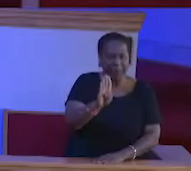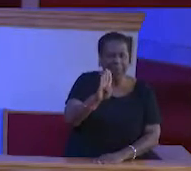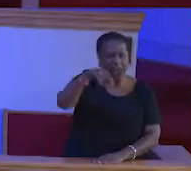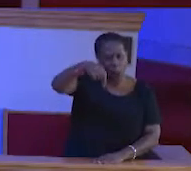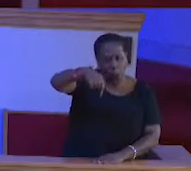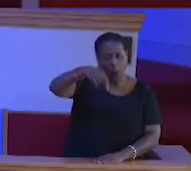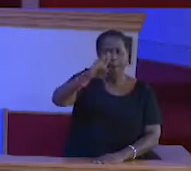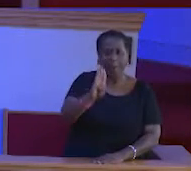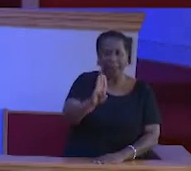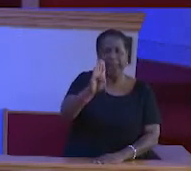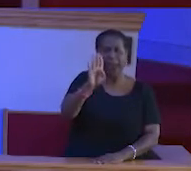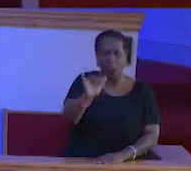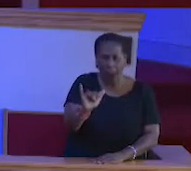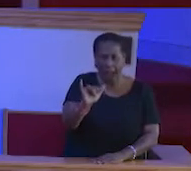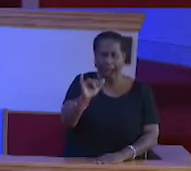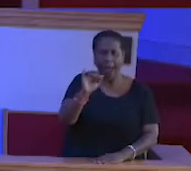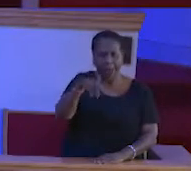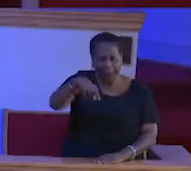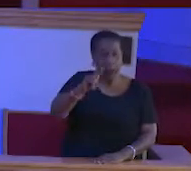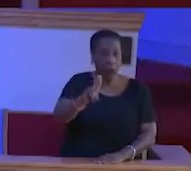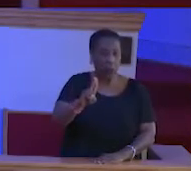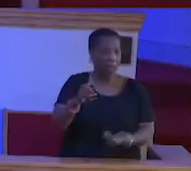but that's Baptist Young People's Union.